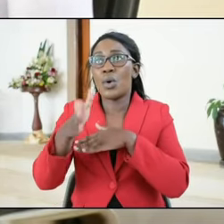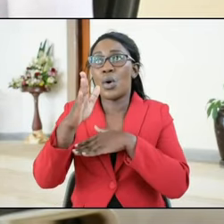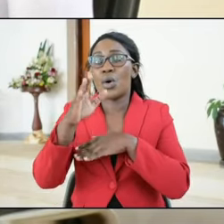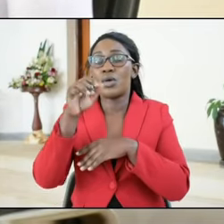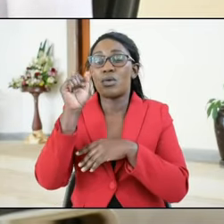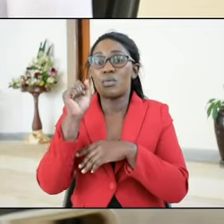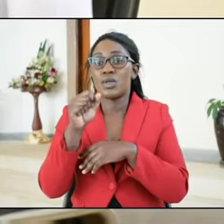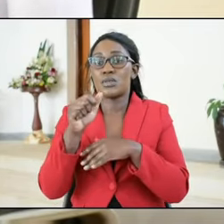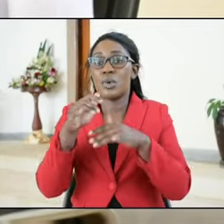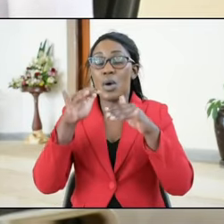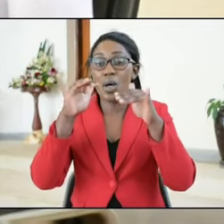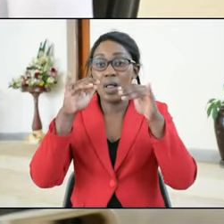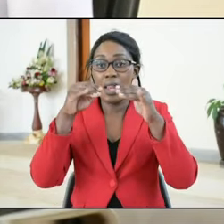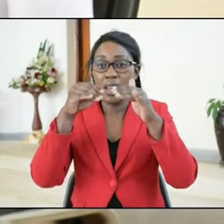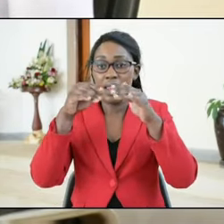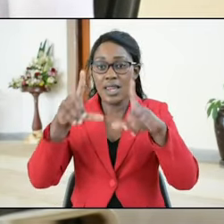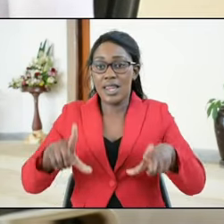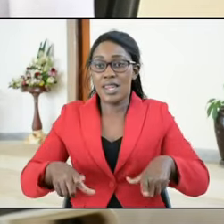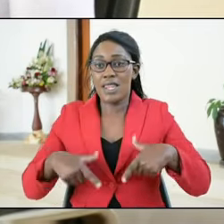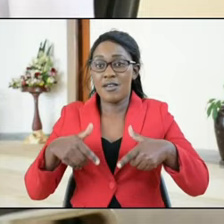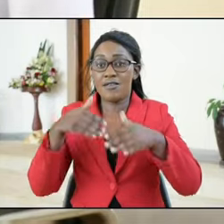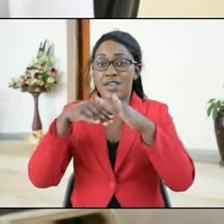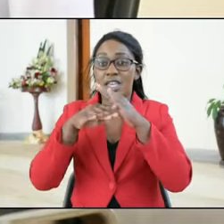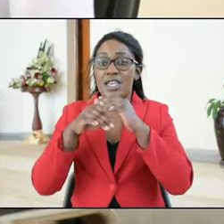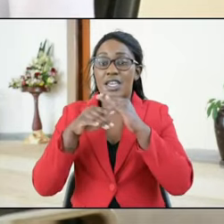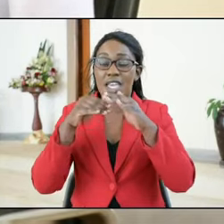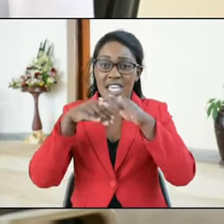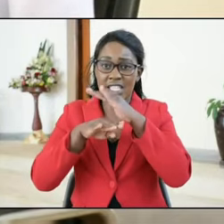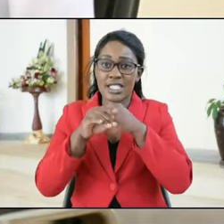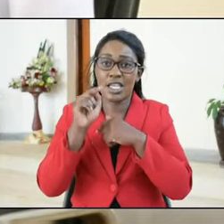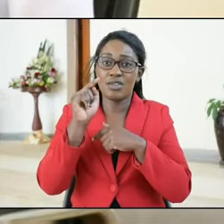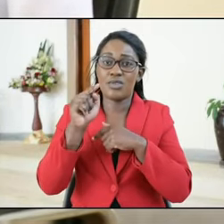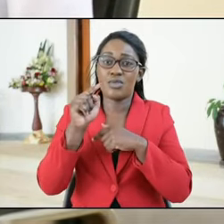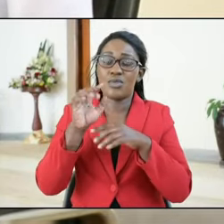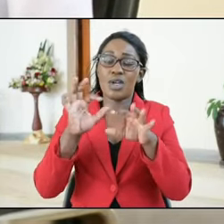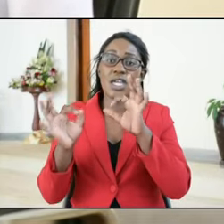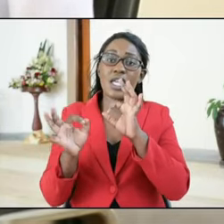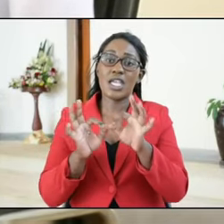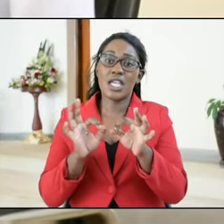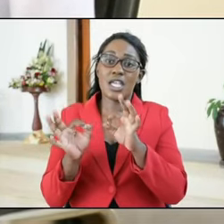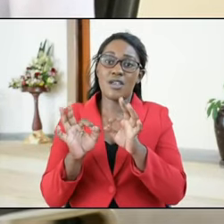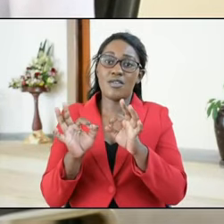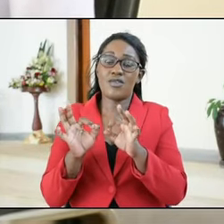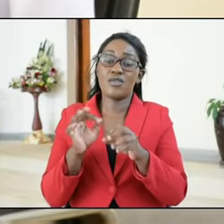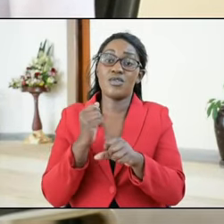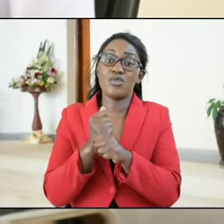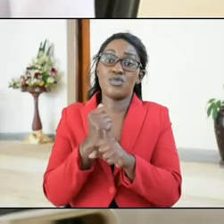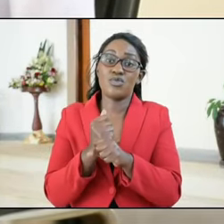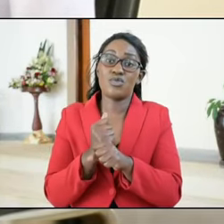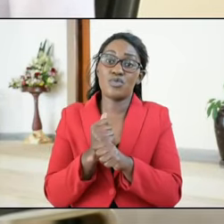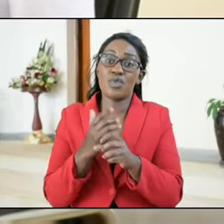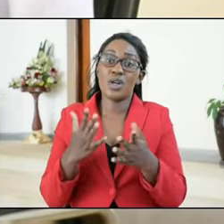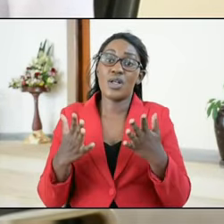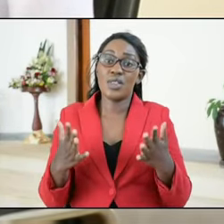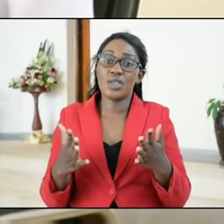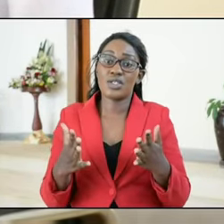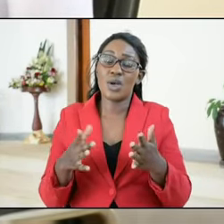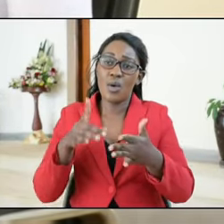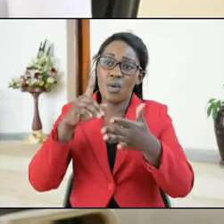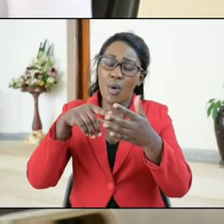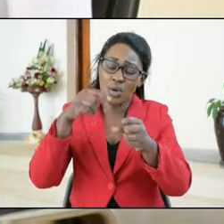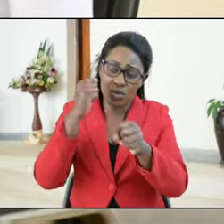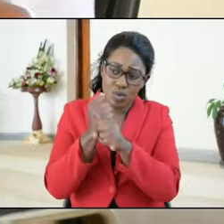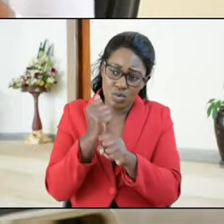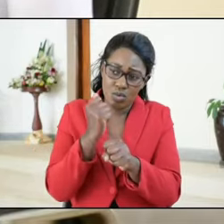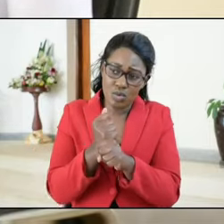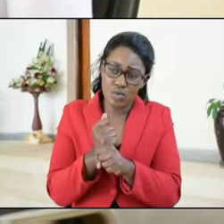of you will be influenced of God. So just think about your neighbor and think about whatever you're going through,